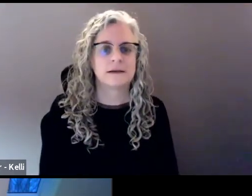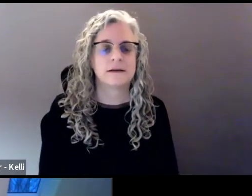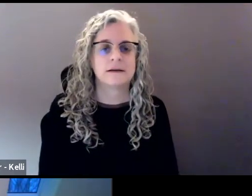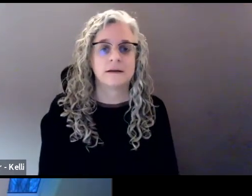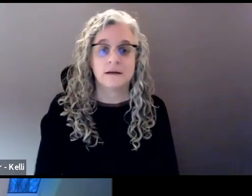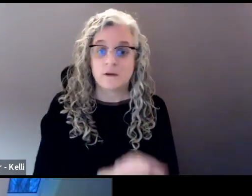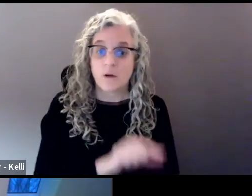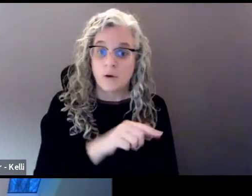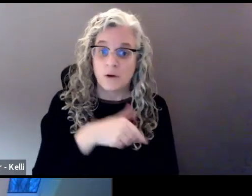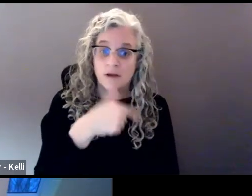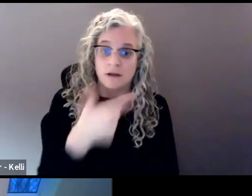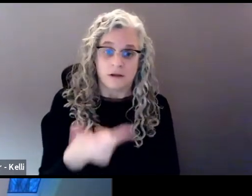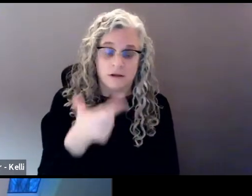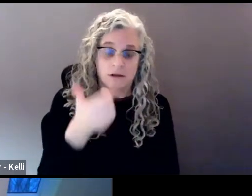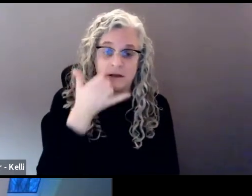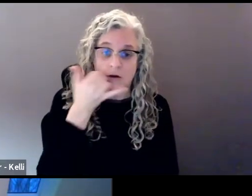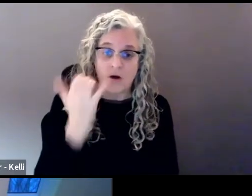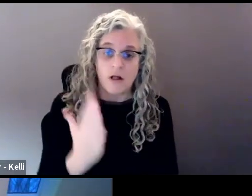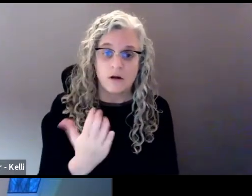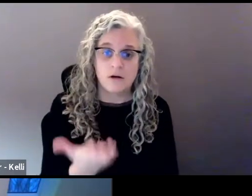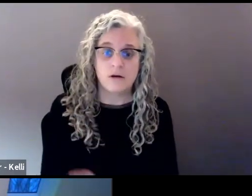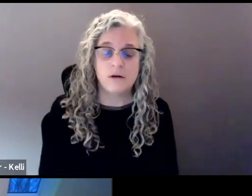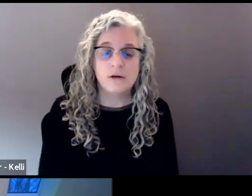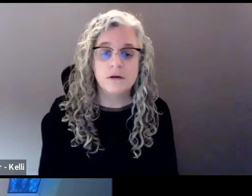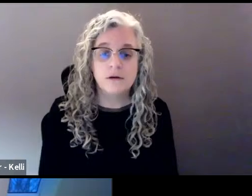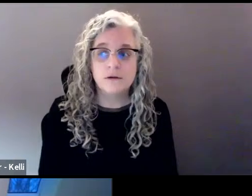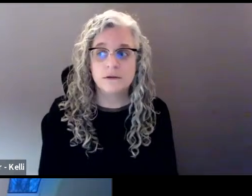Eleanor, our next speaker.